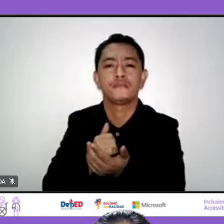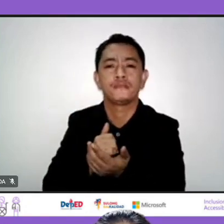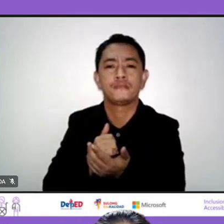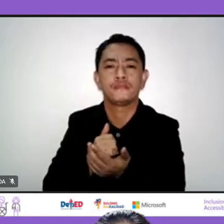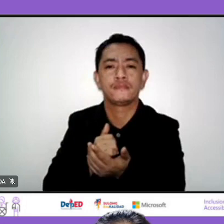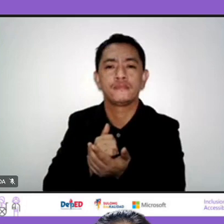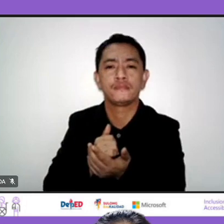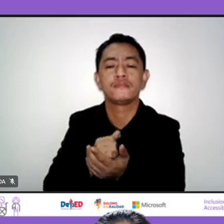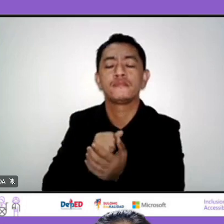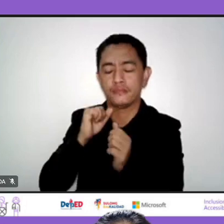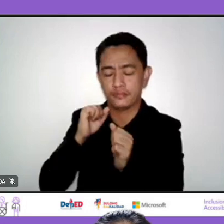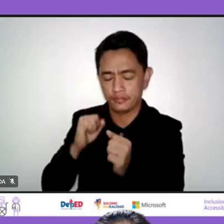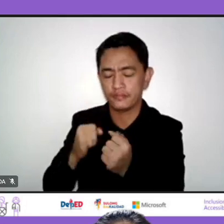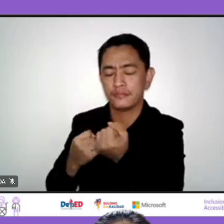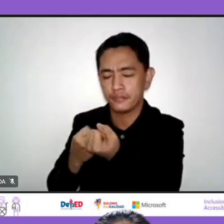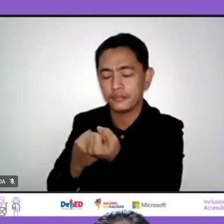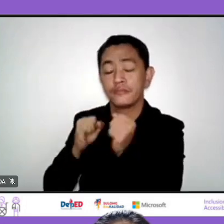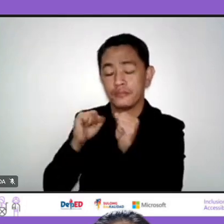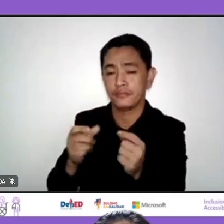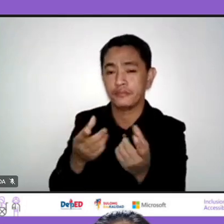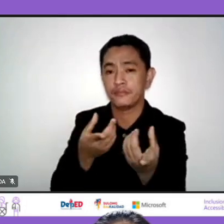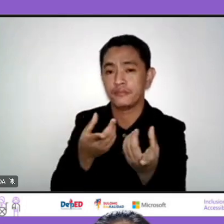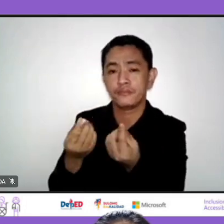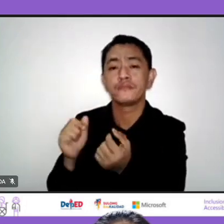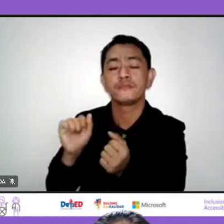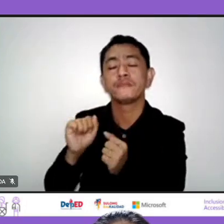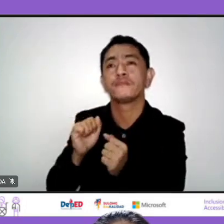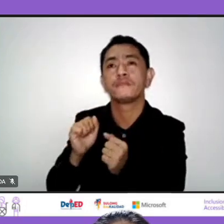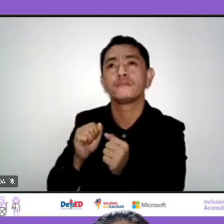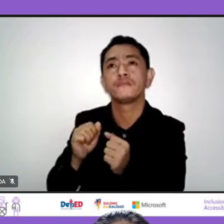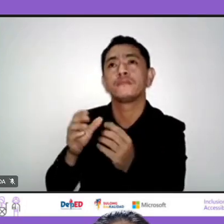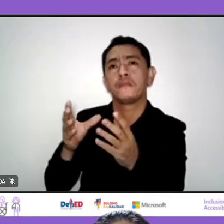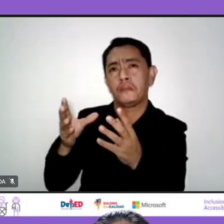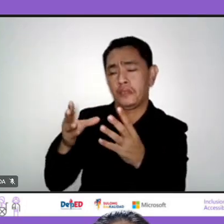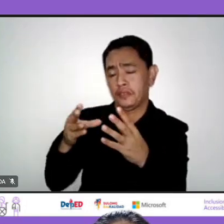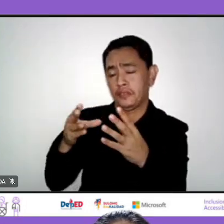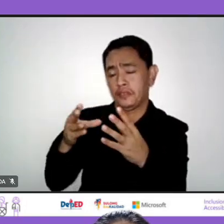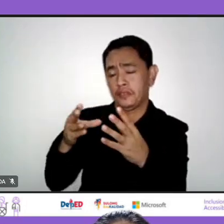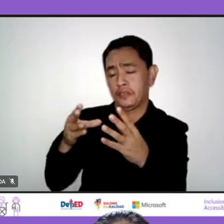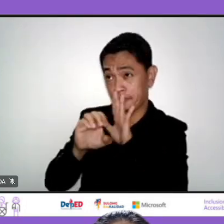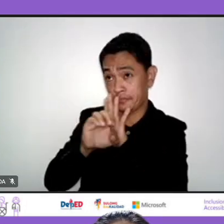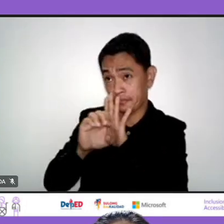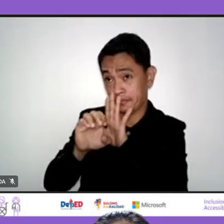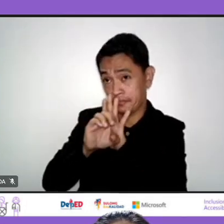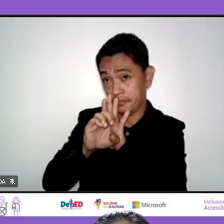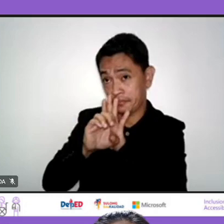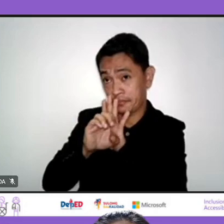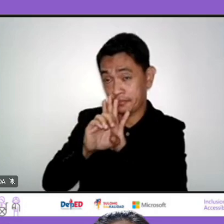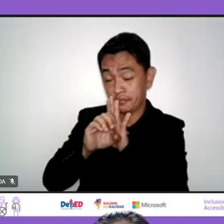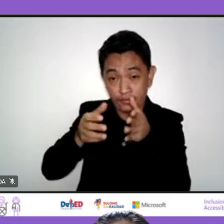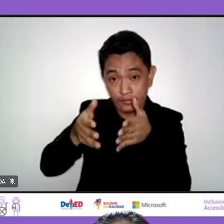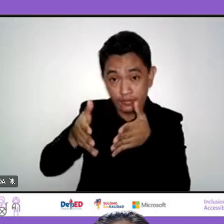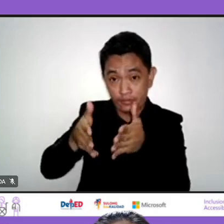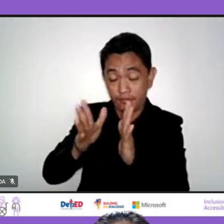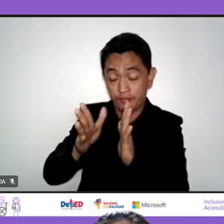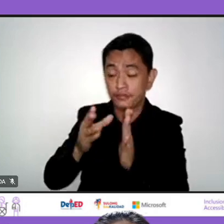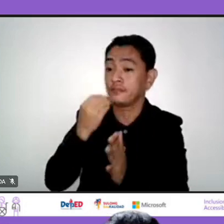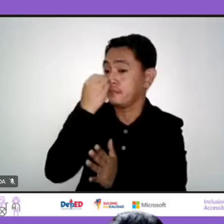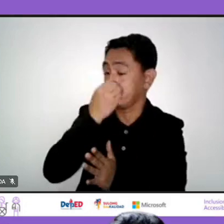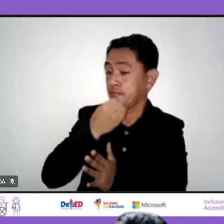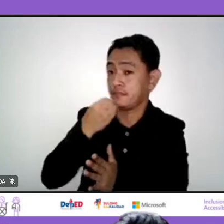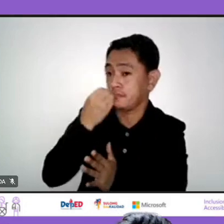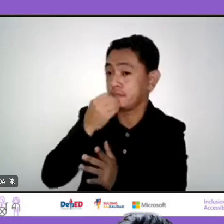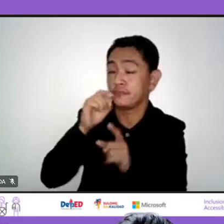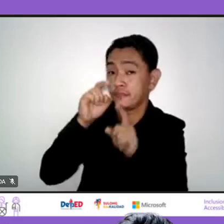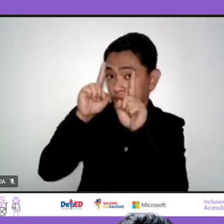needed for those in further need further assistance can be implemented. What are these accommodations?